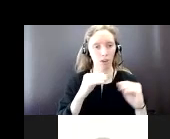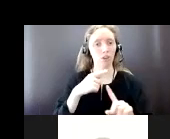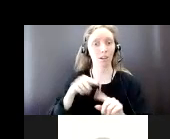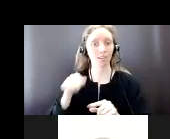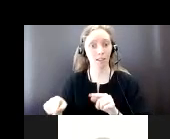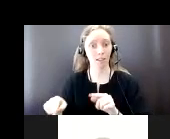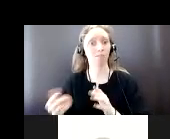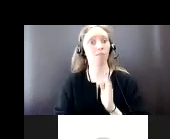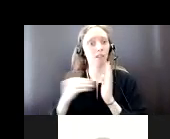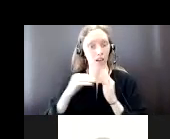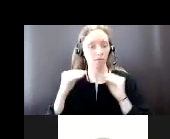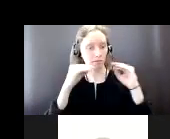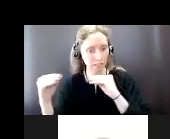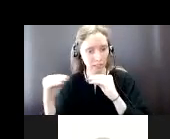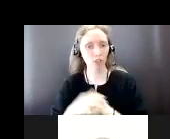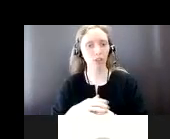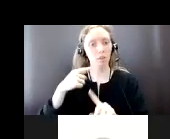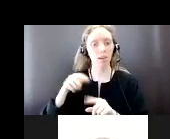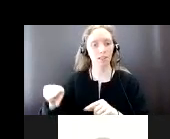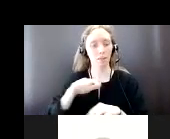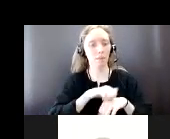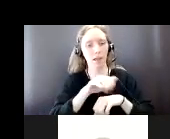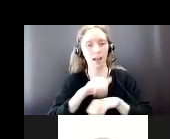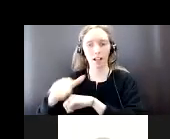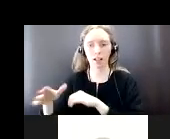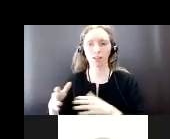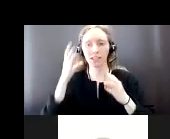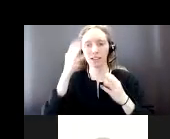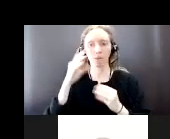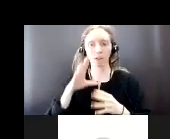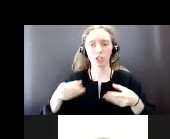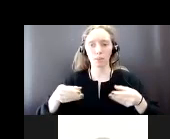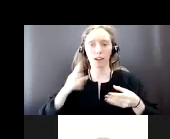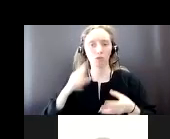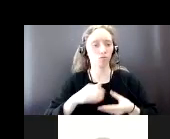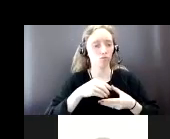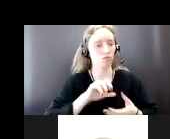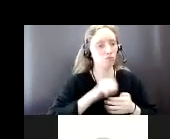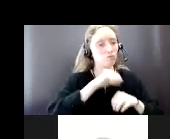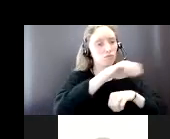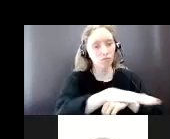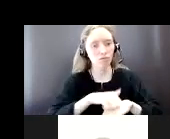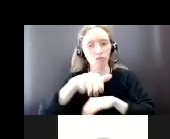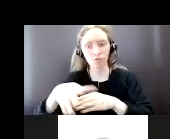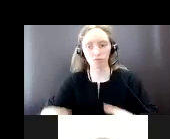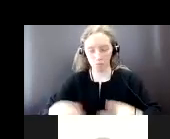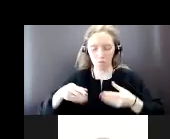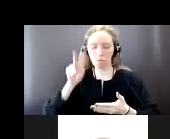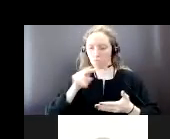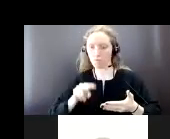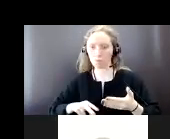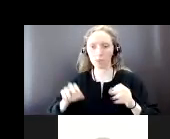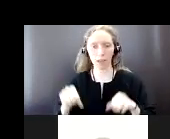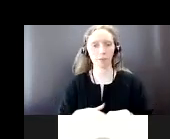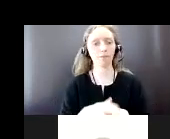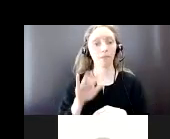educating and other frauds as well. So this unit kind of makes the Canadian Anti-Fraud Centre